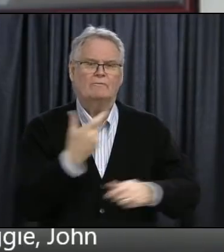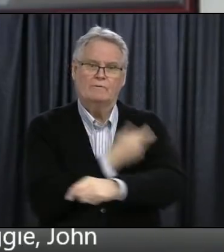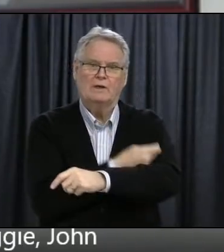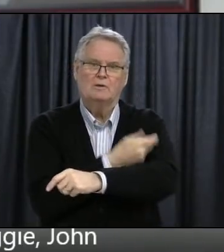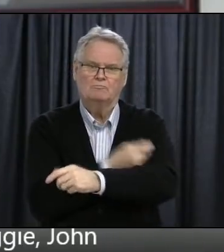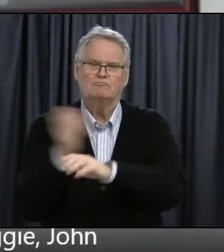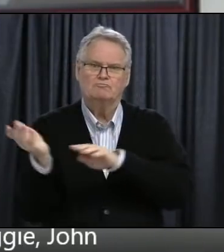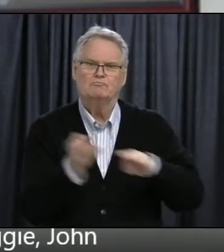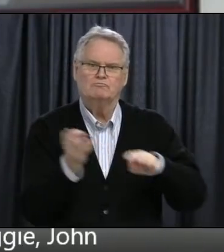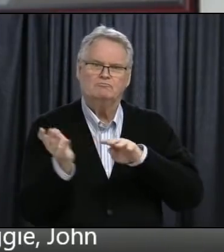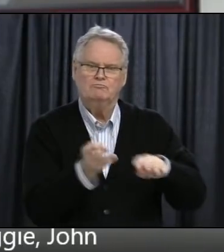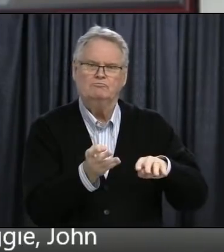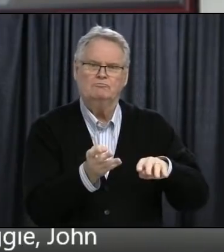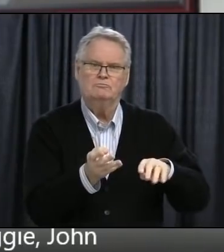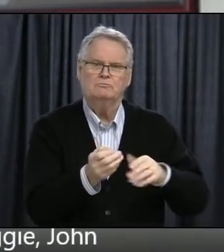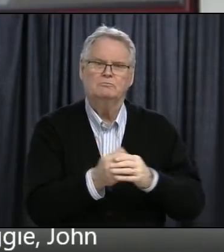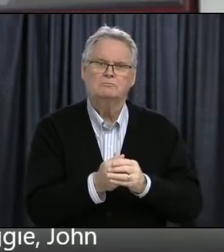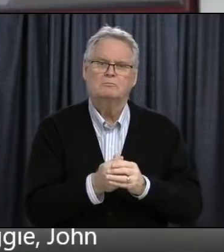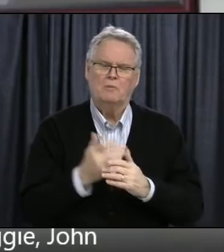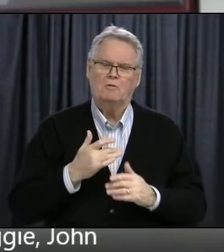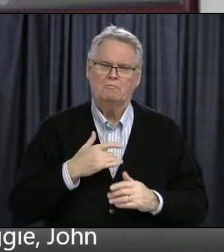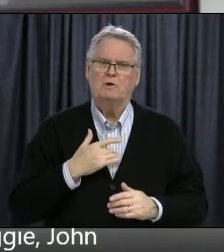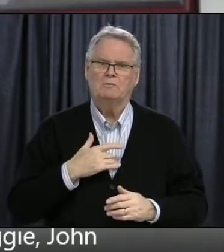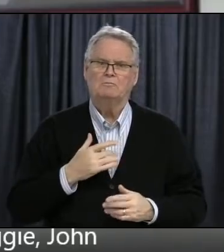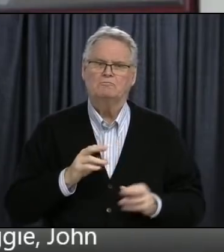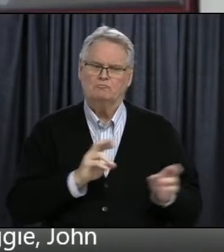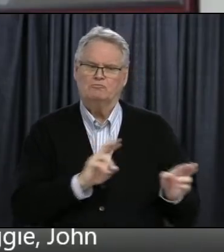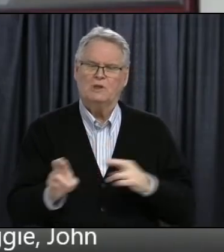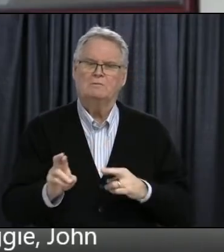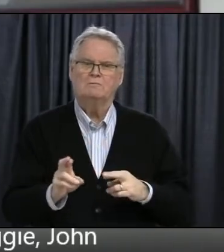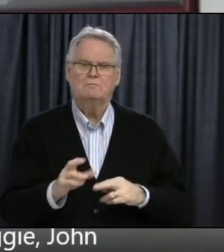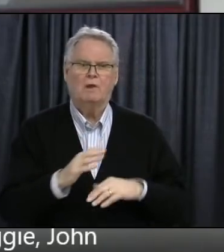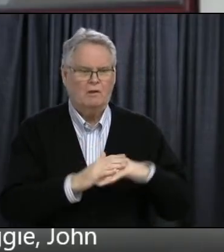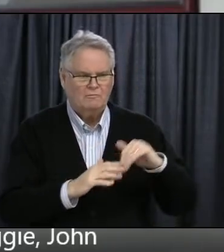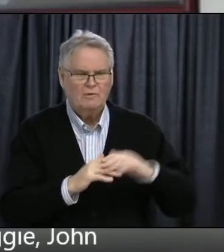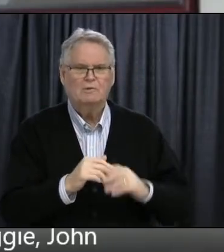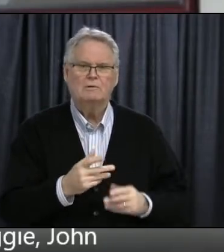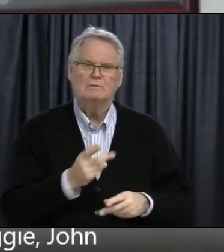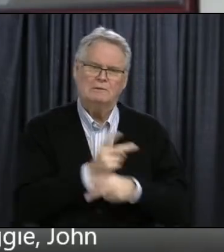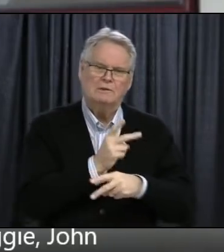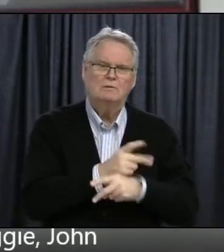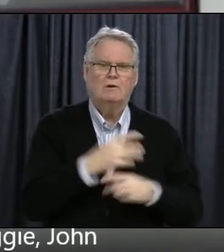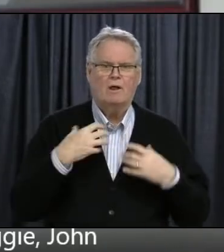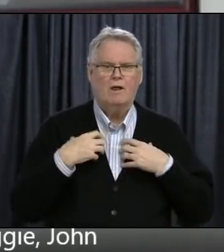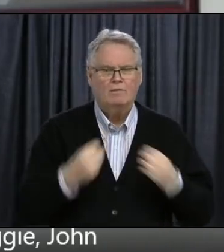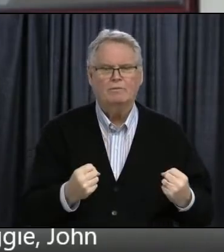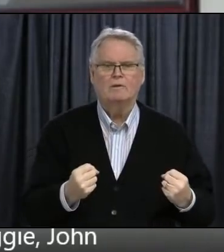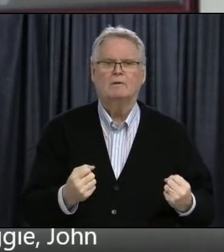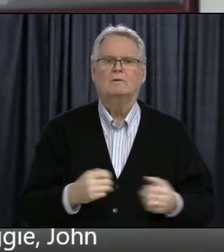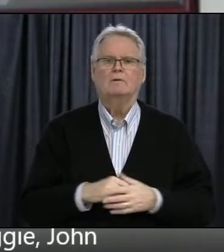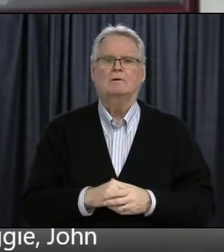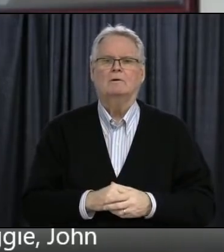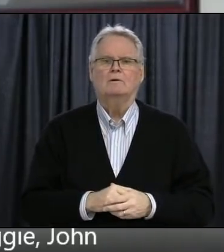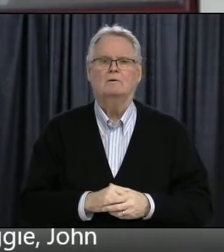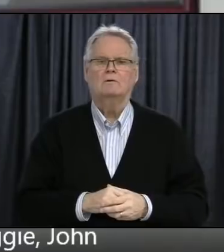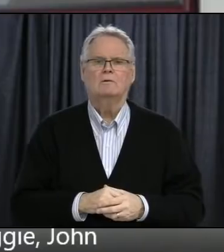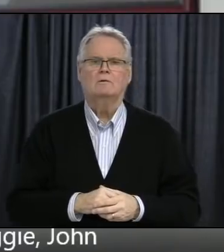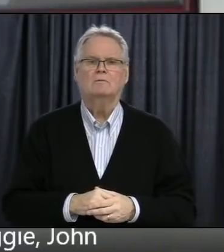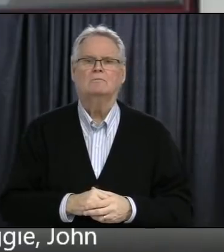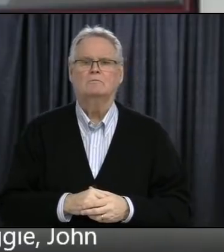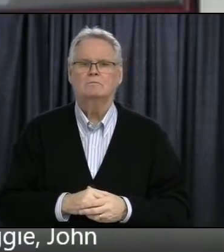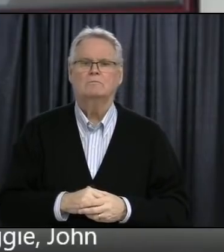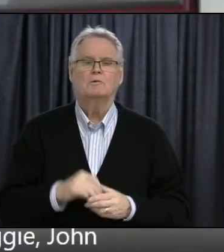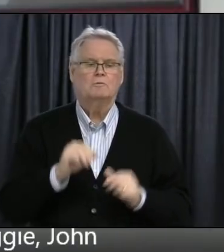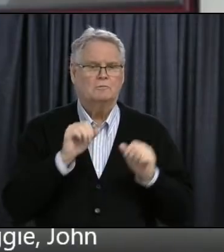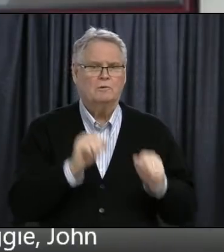vaccination, and with other providers willing and able to be co-opted, we showed very clearly that with the flu season,